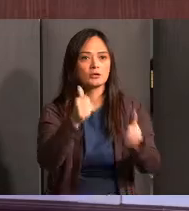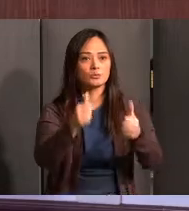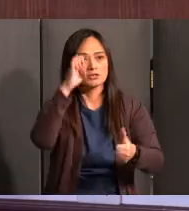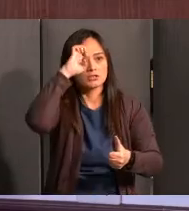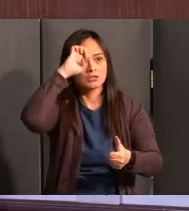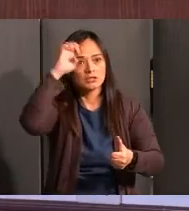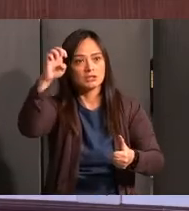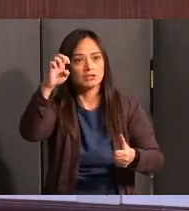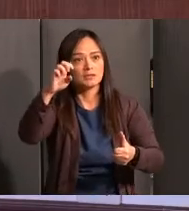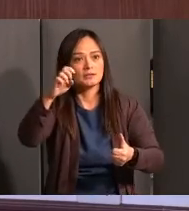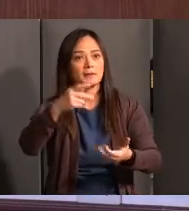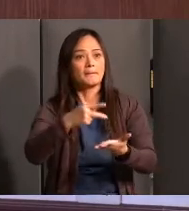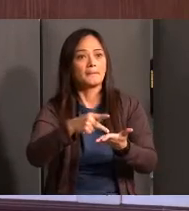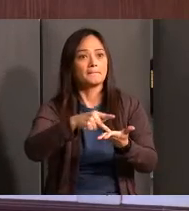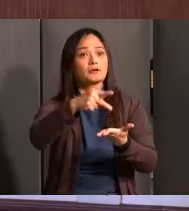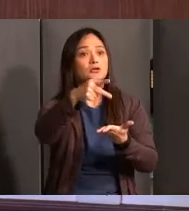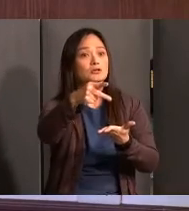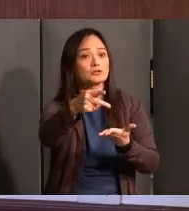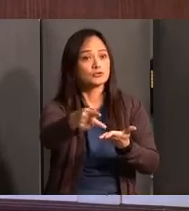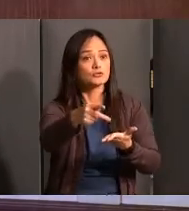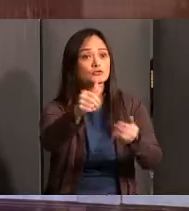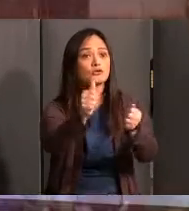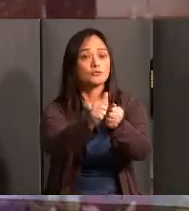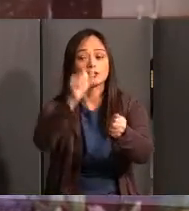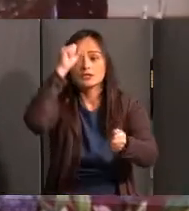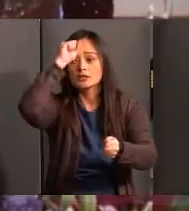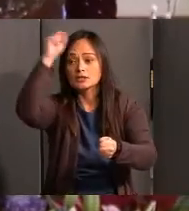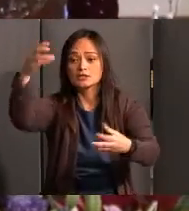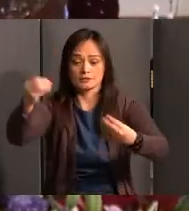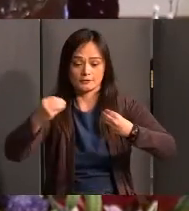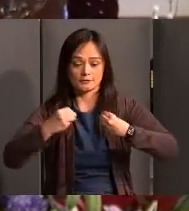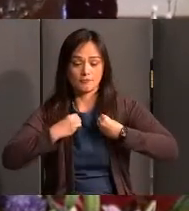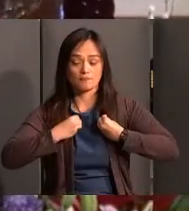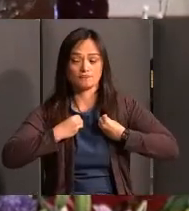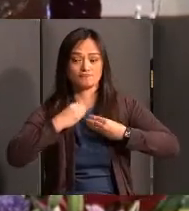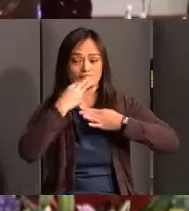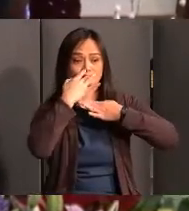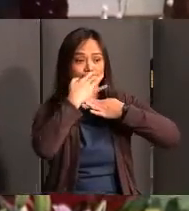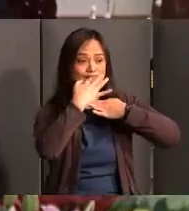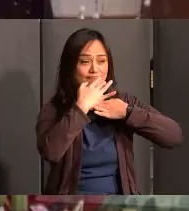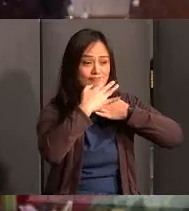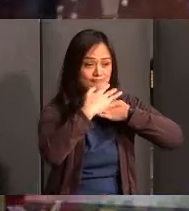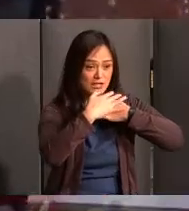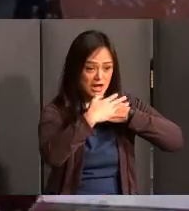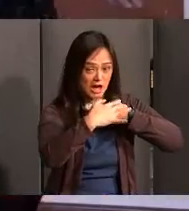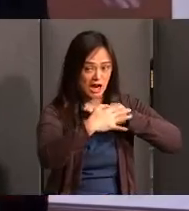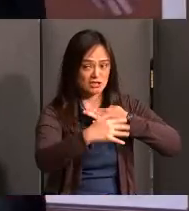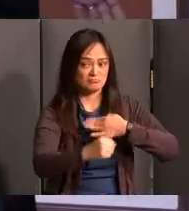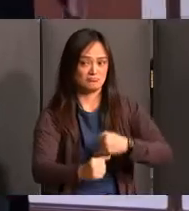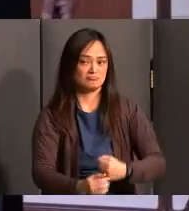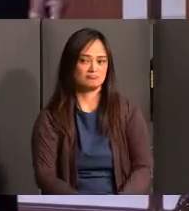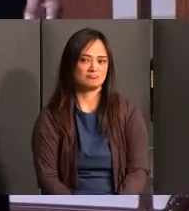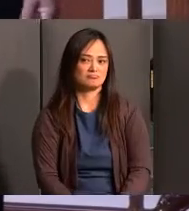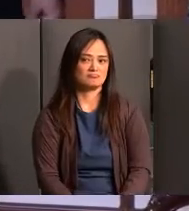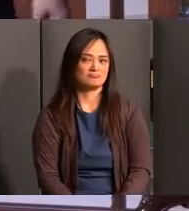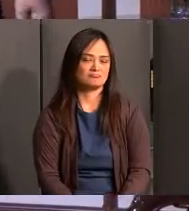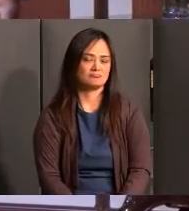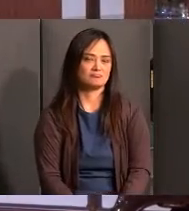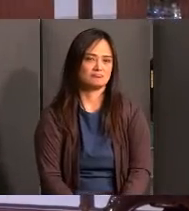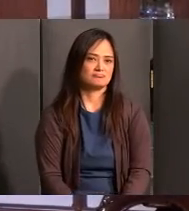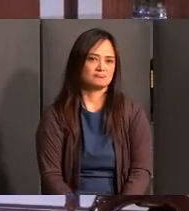what? Purchased with his own what? Blood."